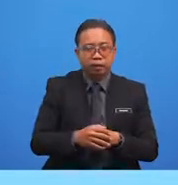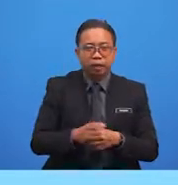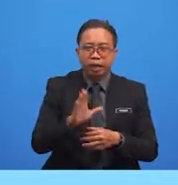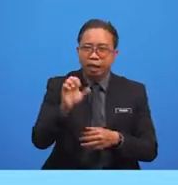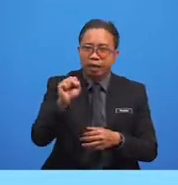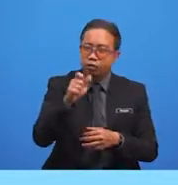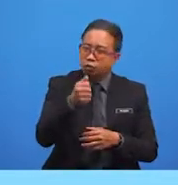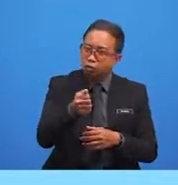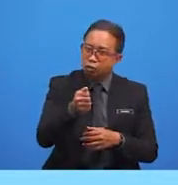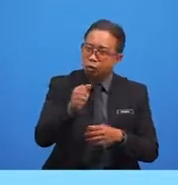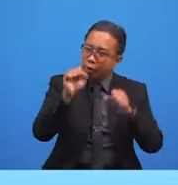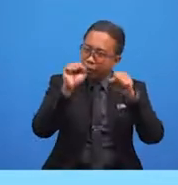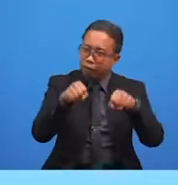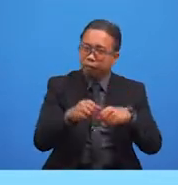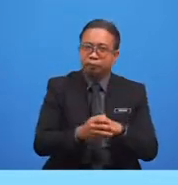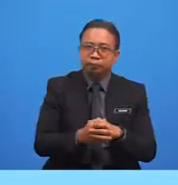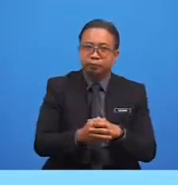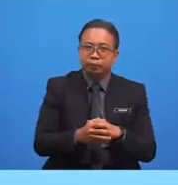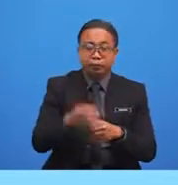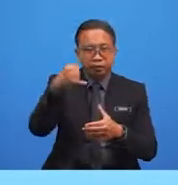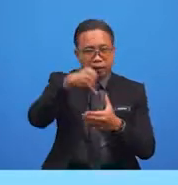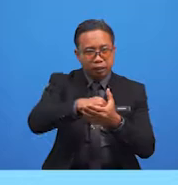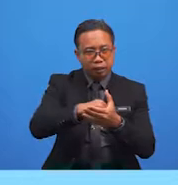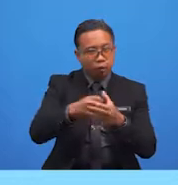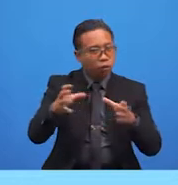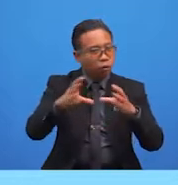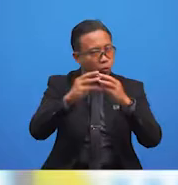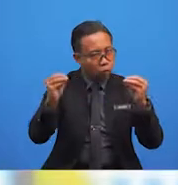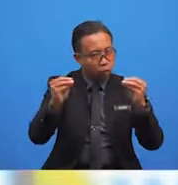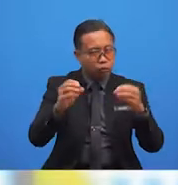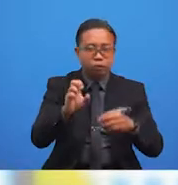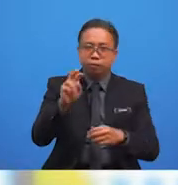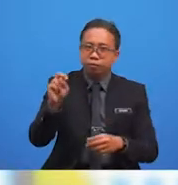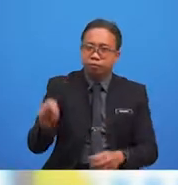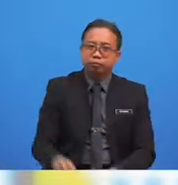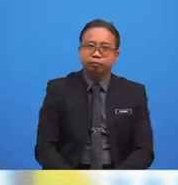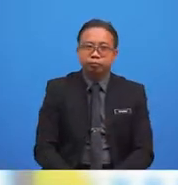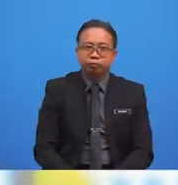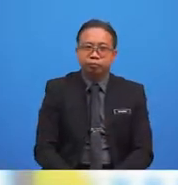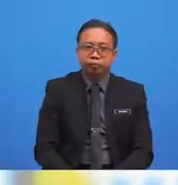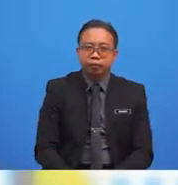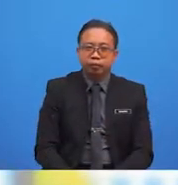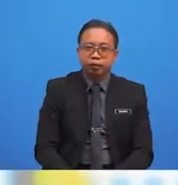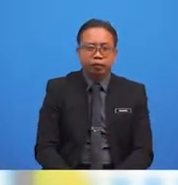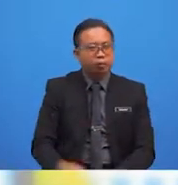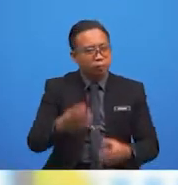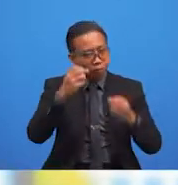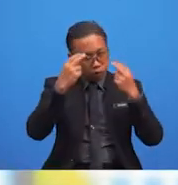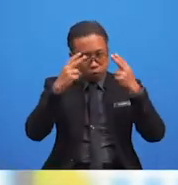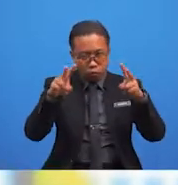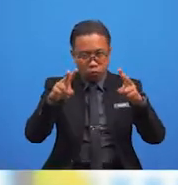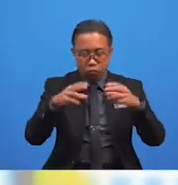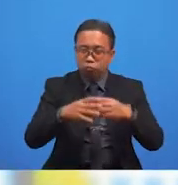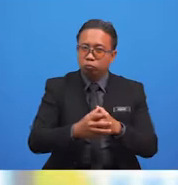you can, and in conclusion. We would like to highlight your attention